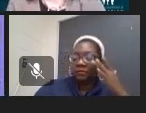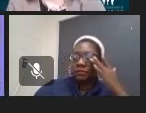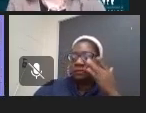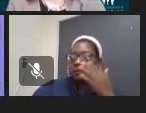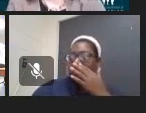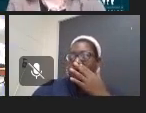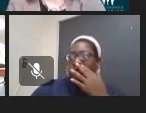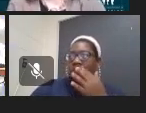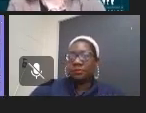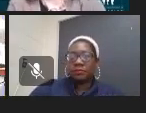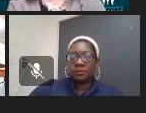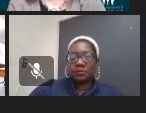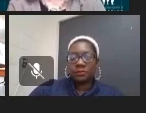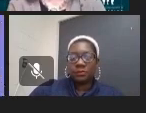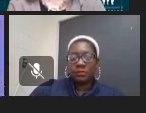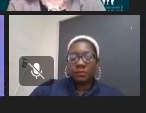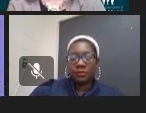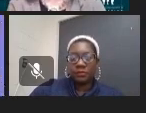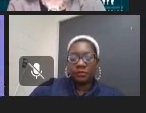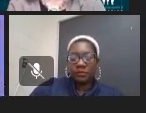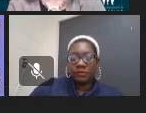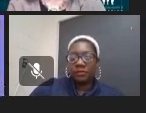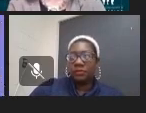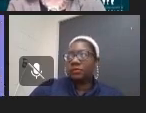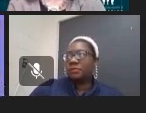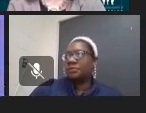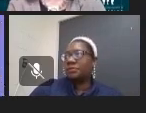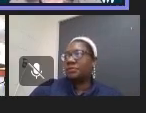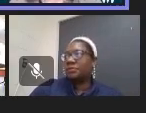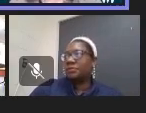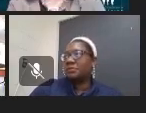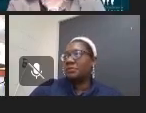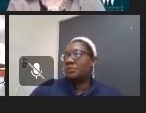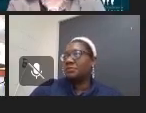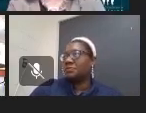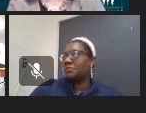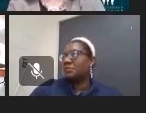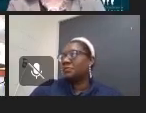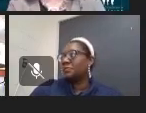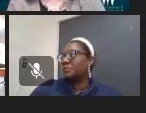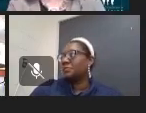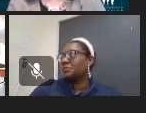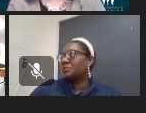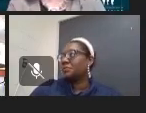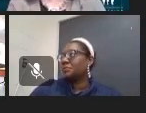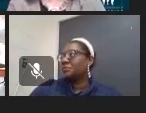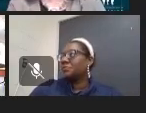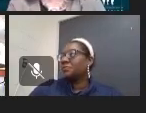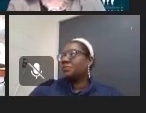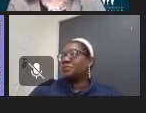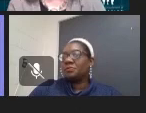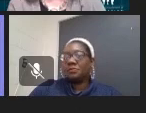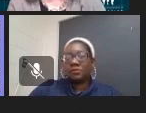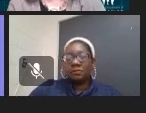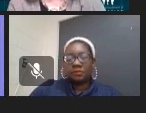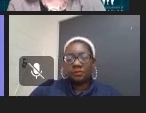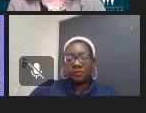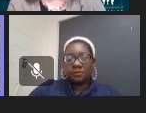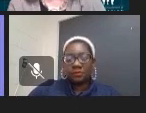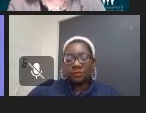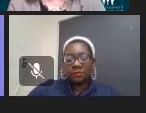someone whose name is misspelled and said wrong all the time, I appreciate that when people do that. So we have Erica